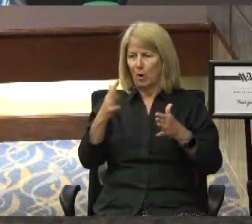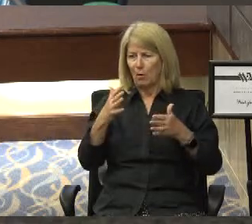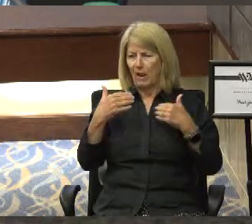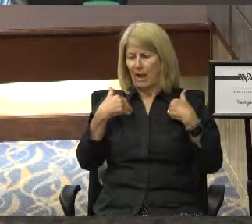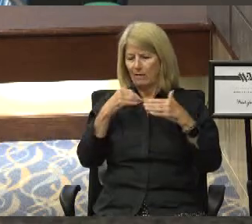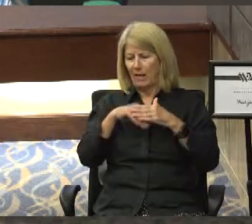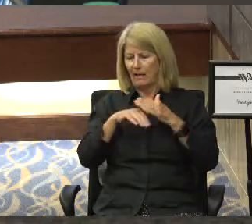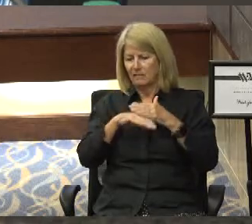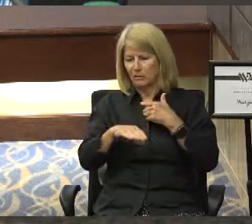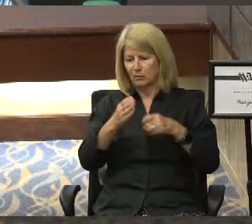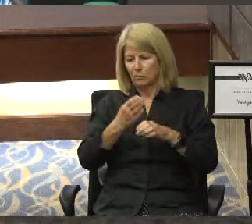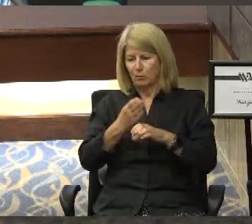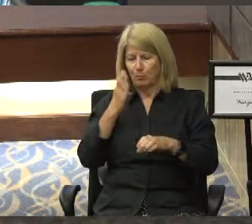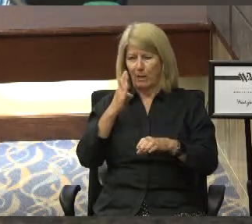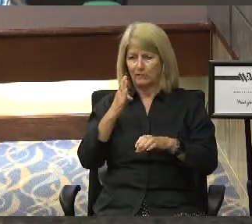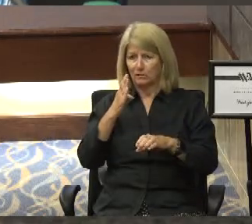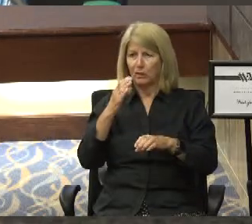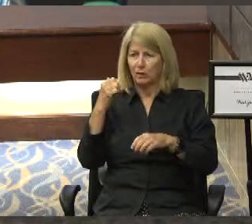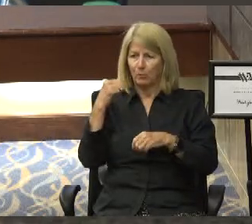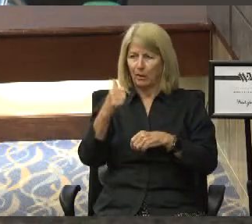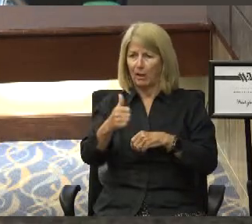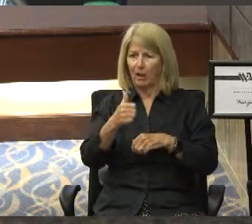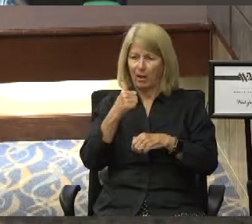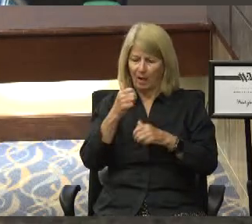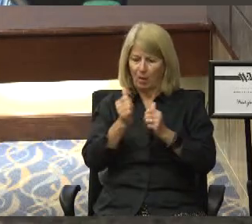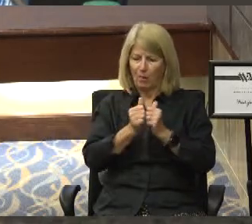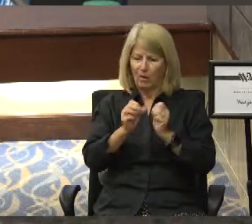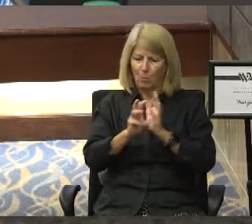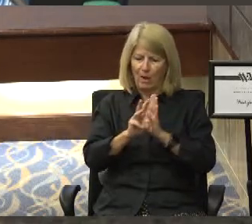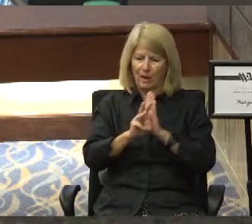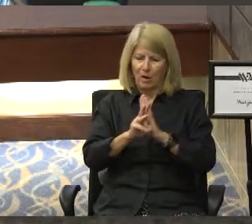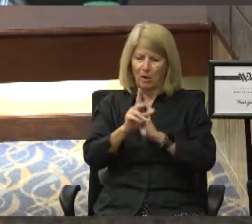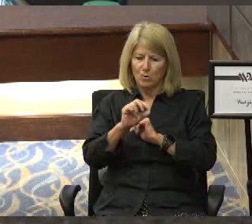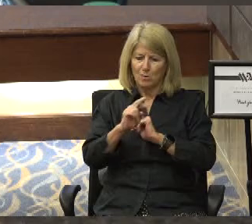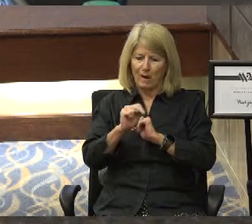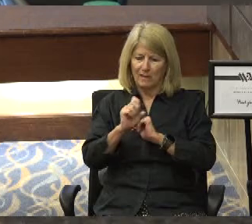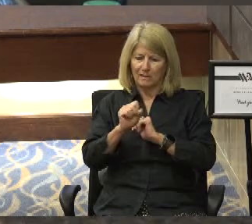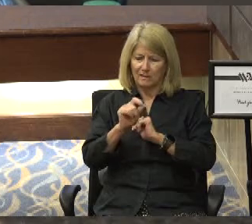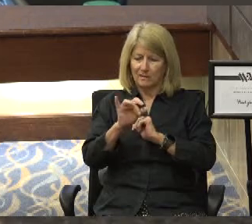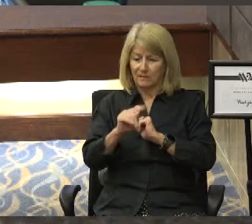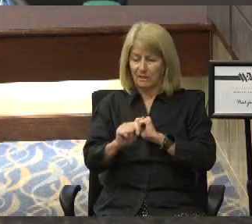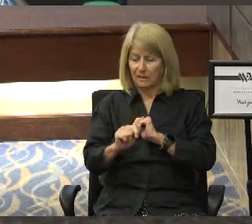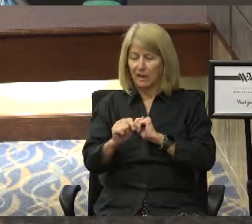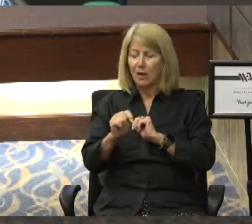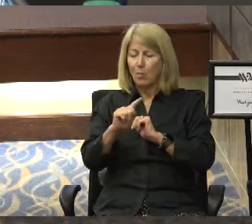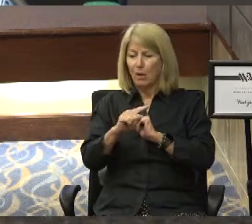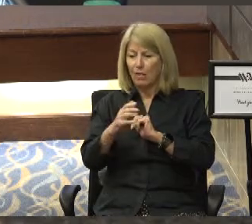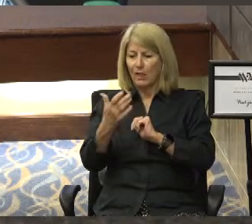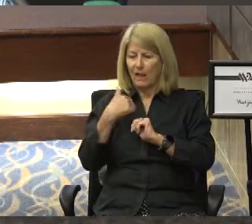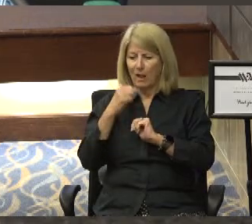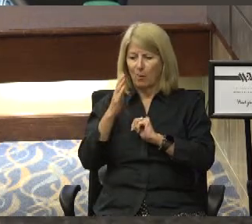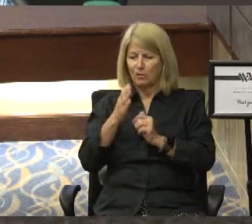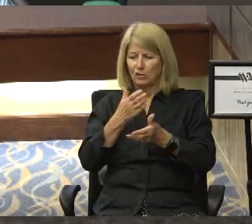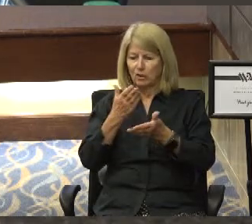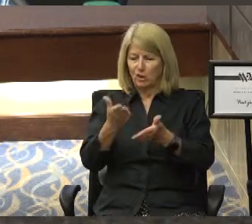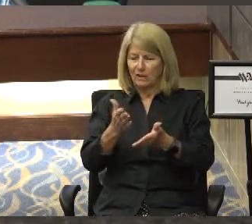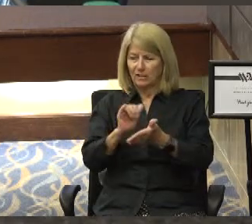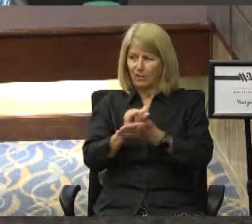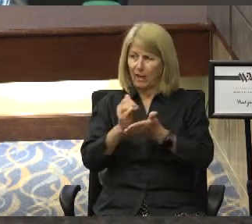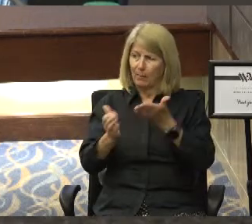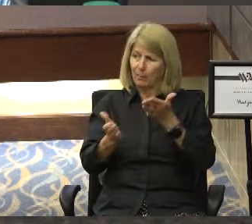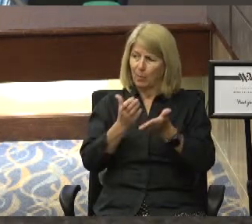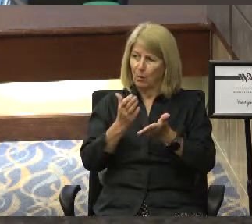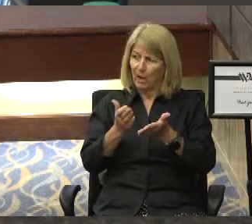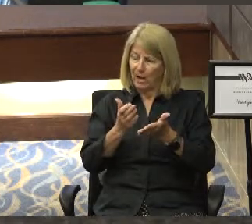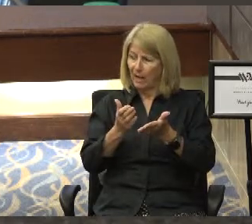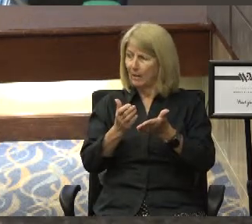bus transportation down LaSalle with Waco Transit. I think one thing I would suggest is perhaps, I kind